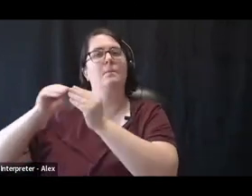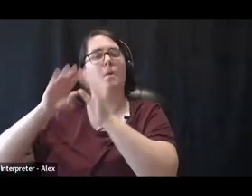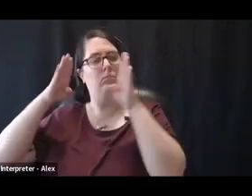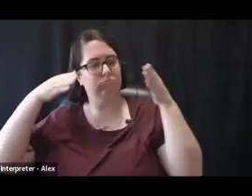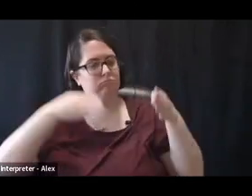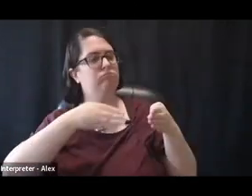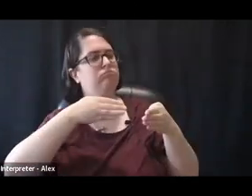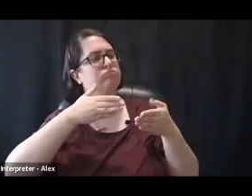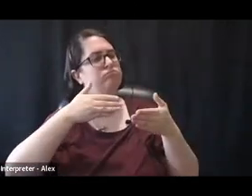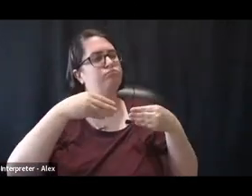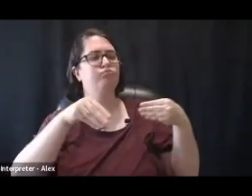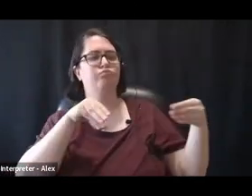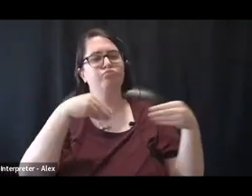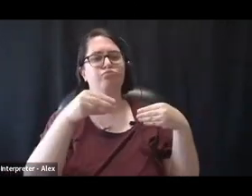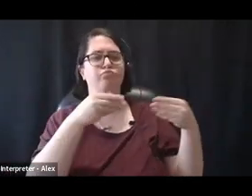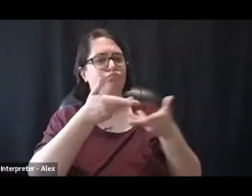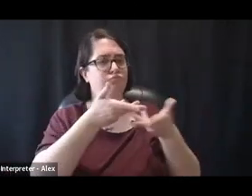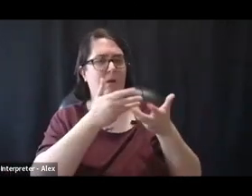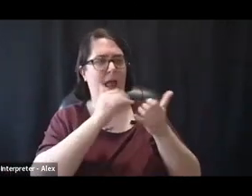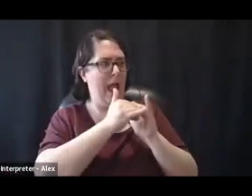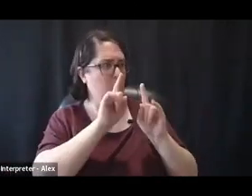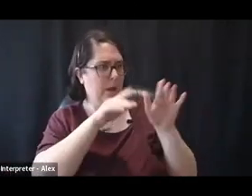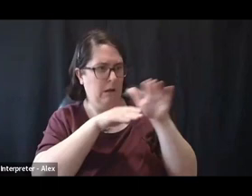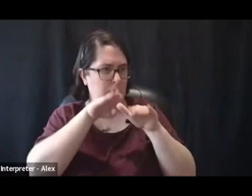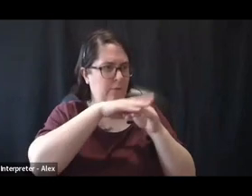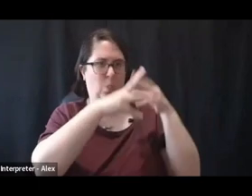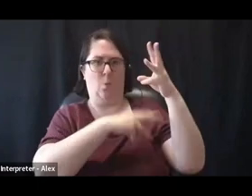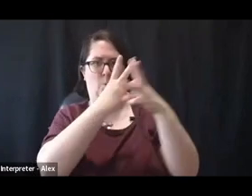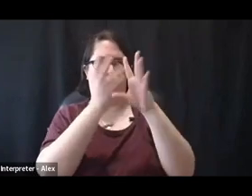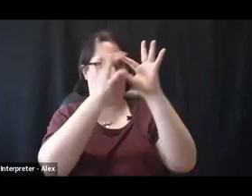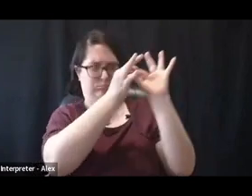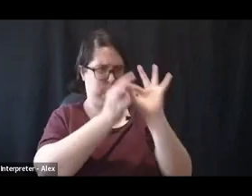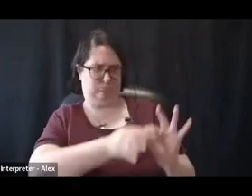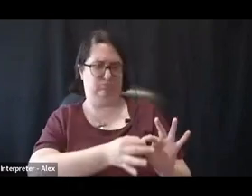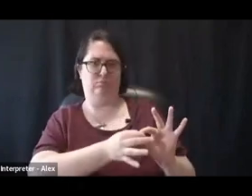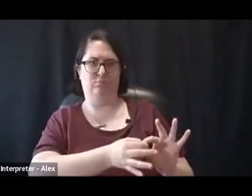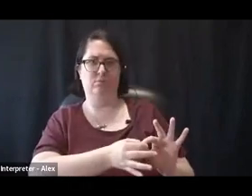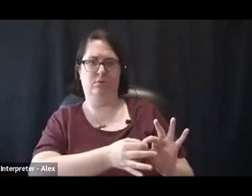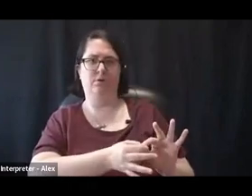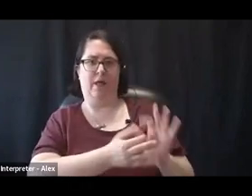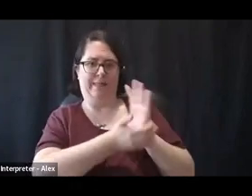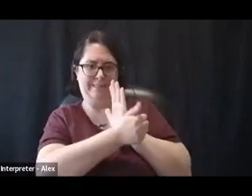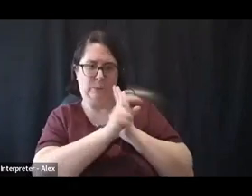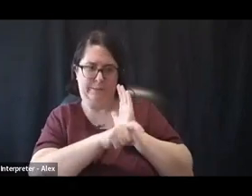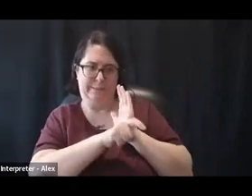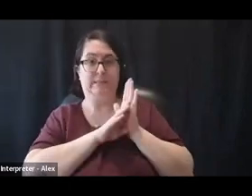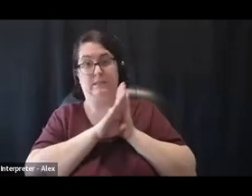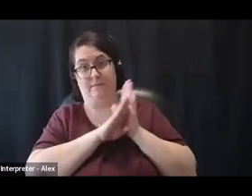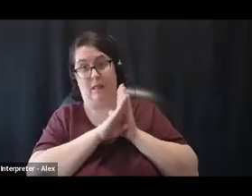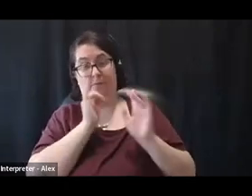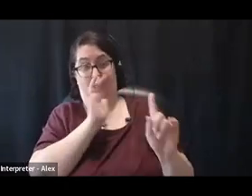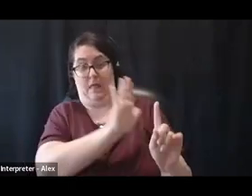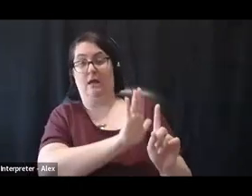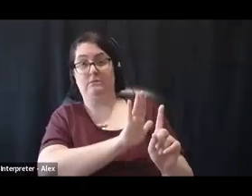the kinds of ways to understand the interconnectedness of the world. And the skills that we need to develop in that respect